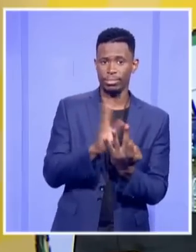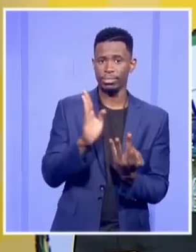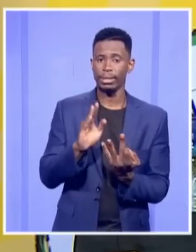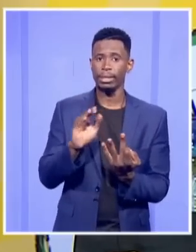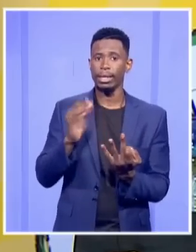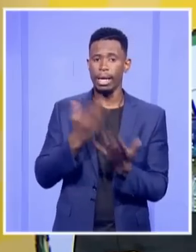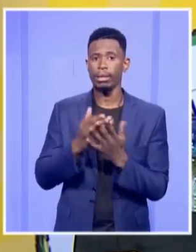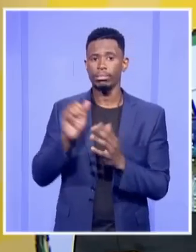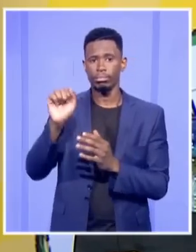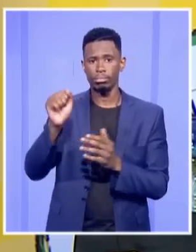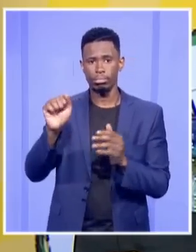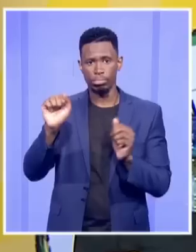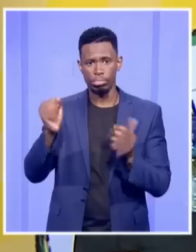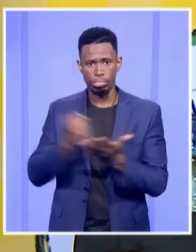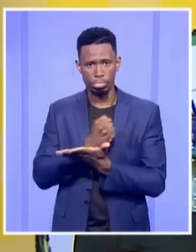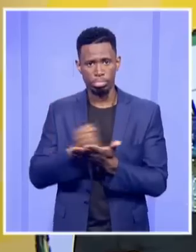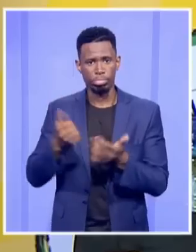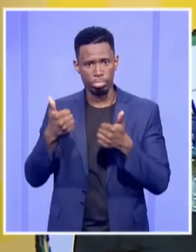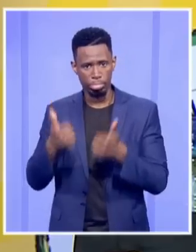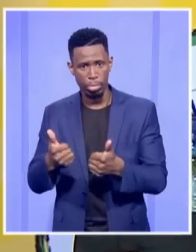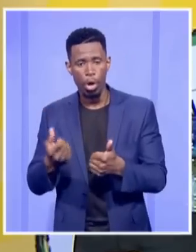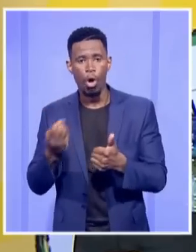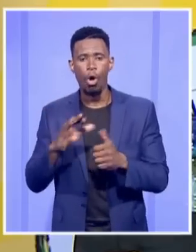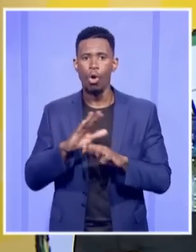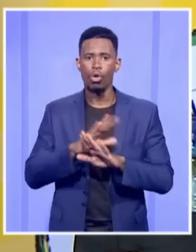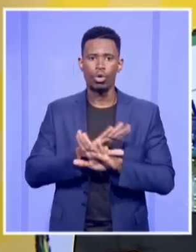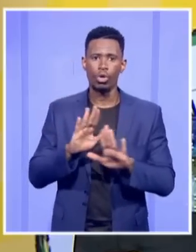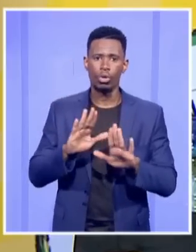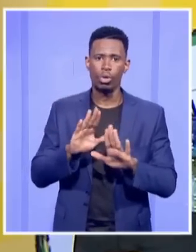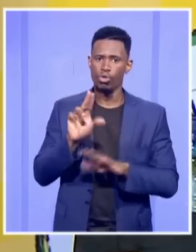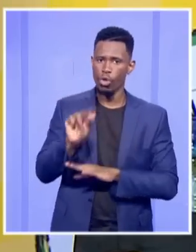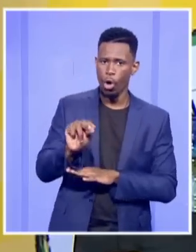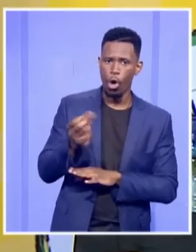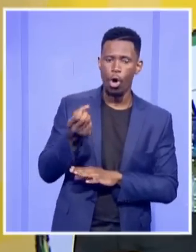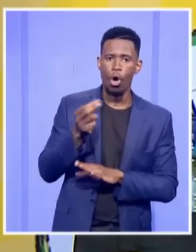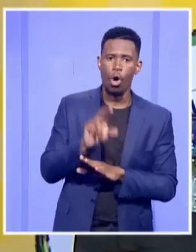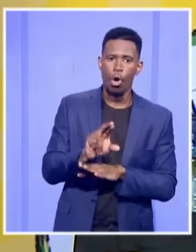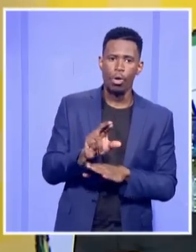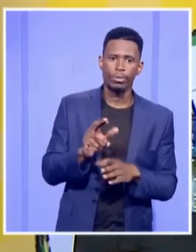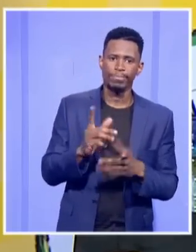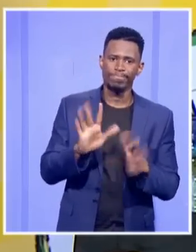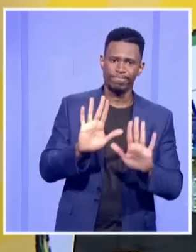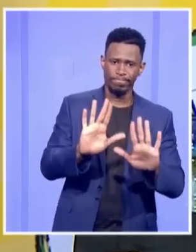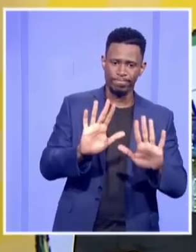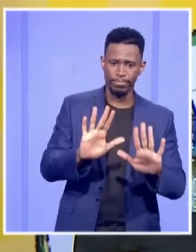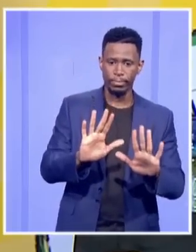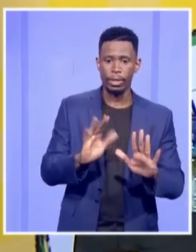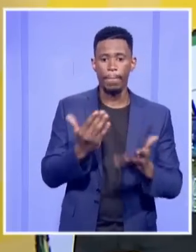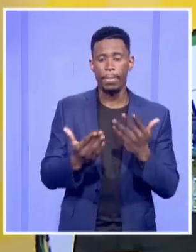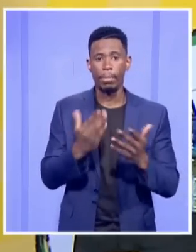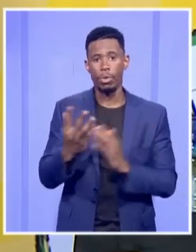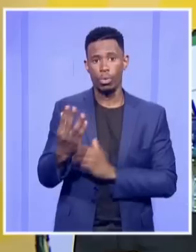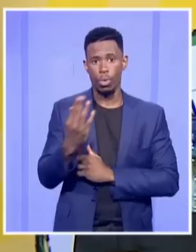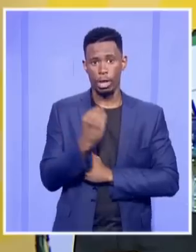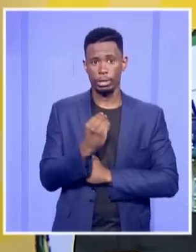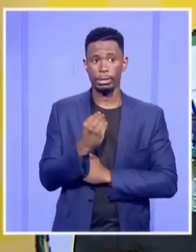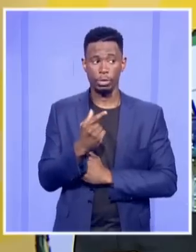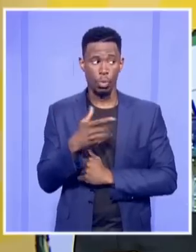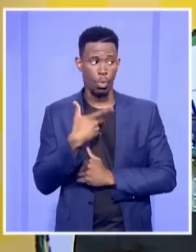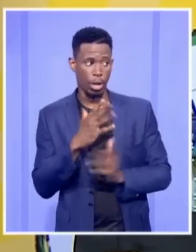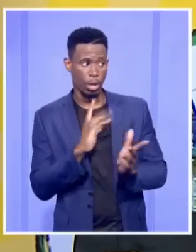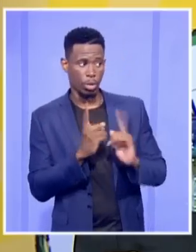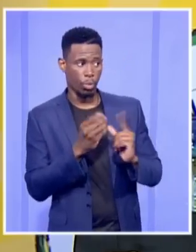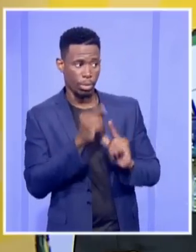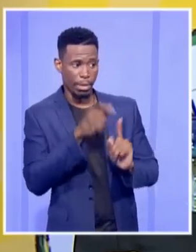So if you ask us to speak to someone who is not in a conference, if we don't come to you at that point, it